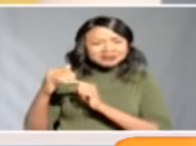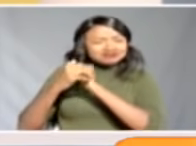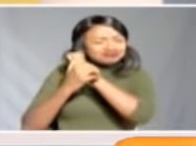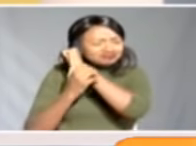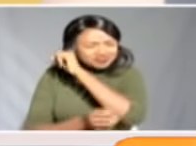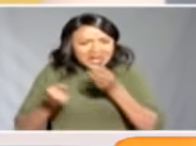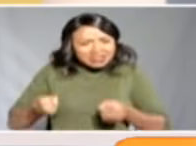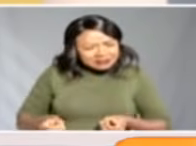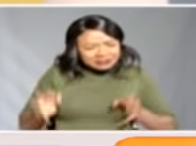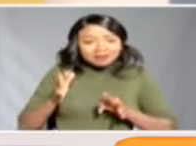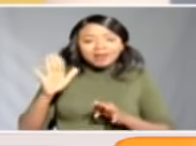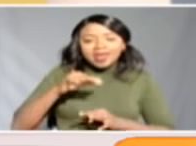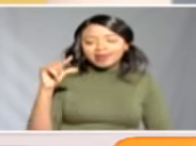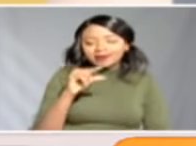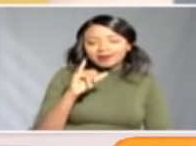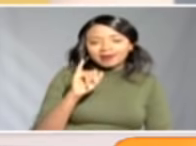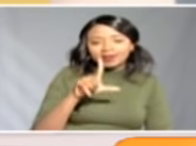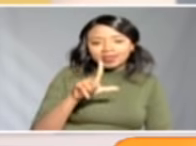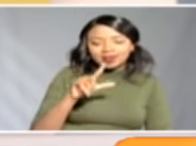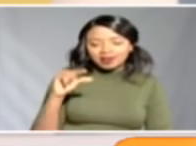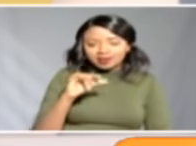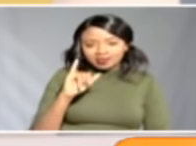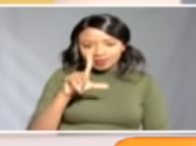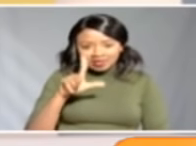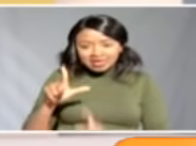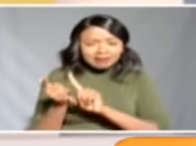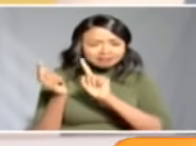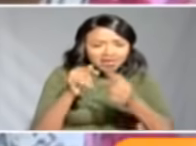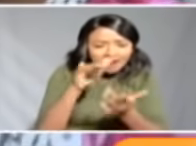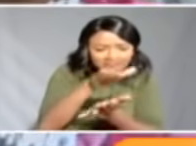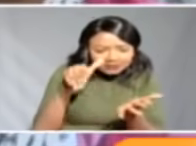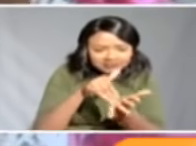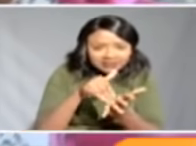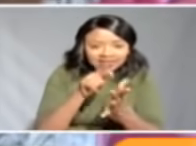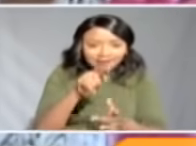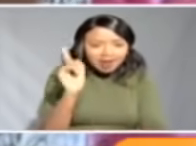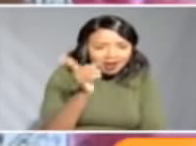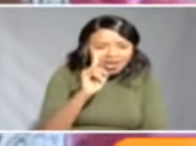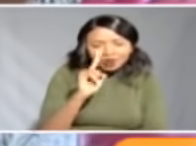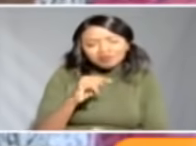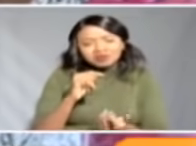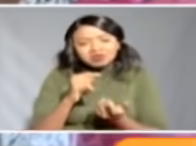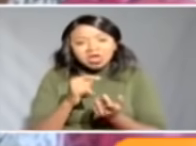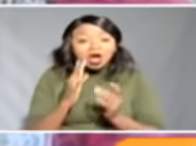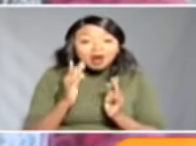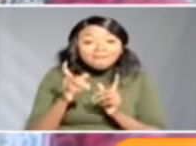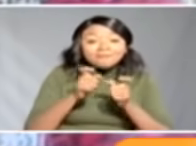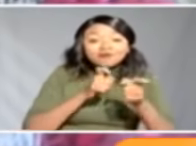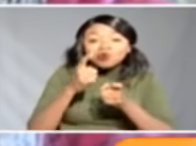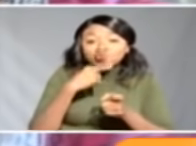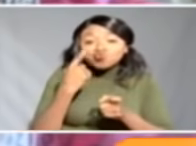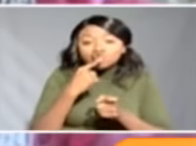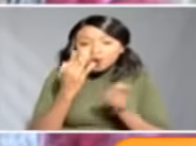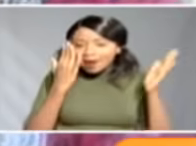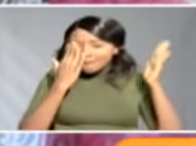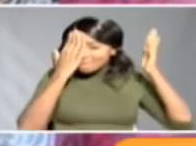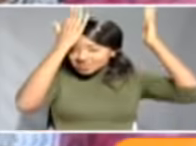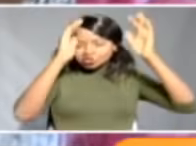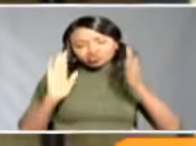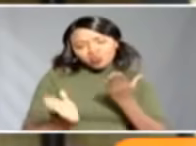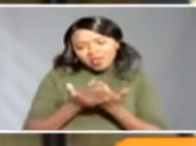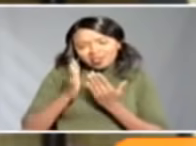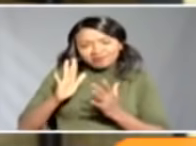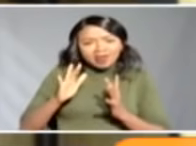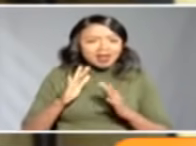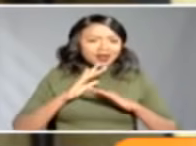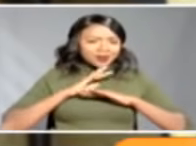in Gilgil, and she had been brought to this rescue center in Nairobi, which is run by the bishop, to help her meet her daily needs.